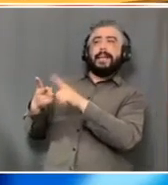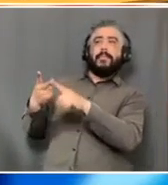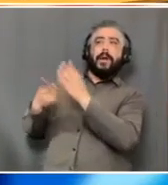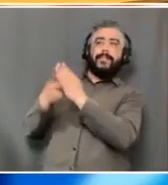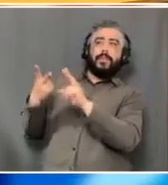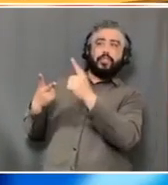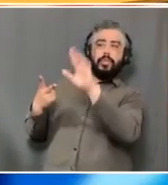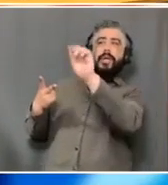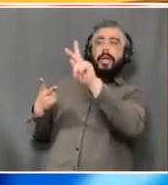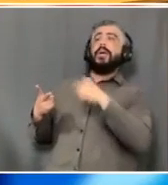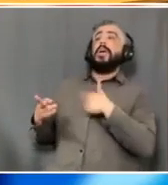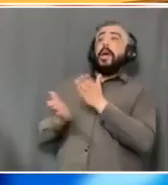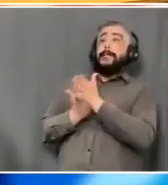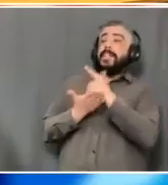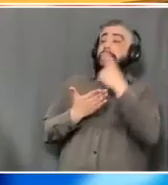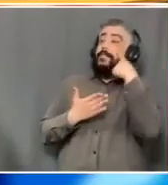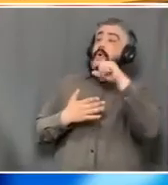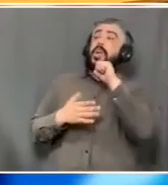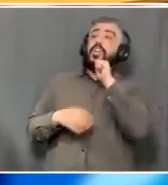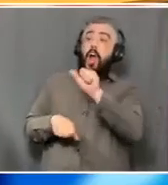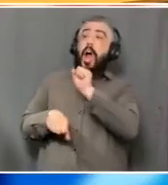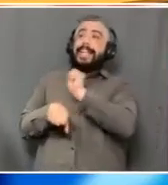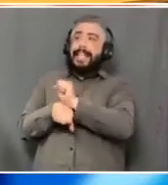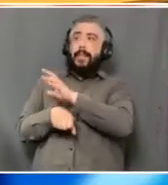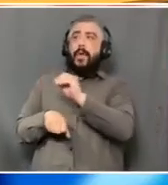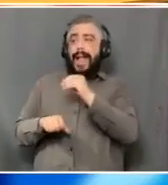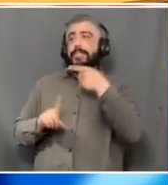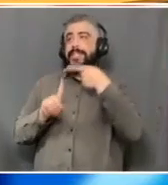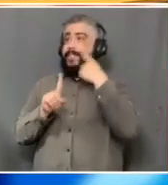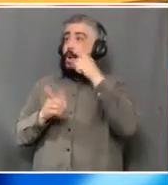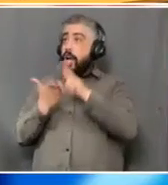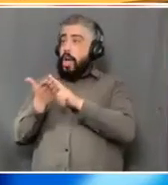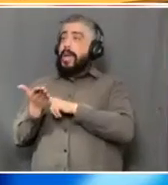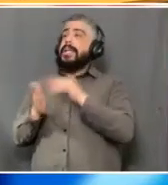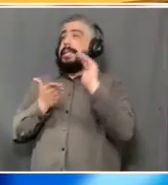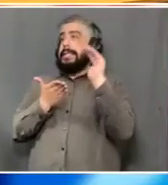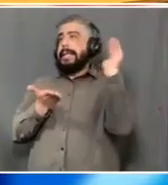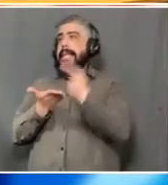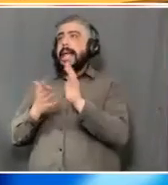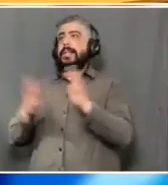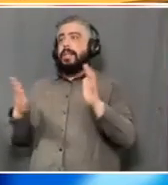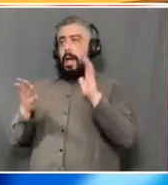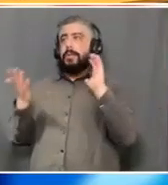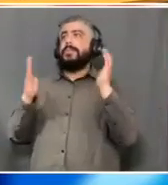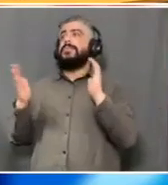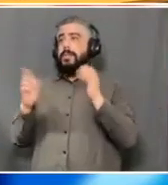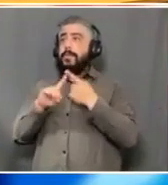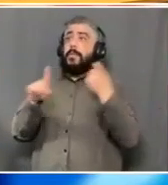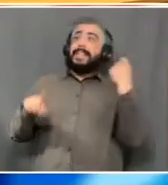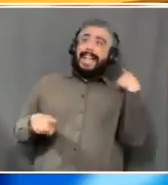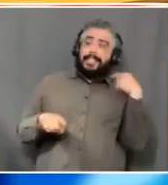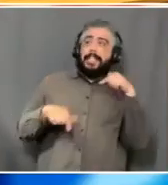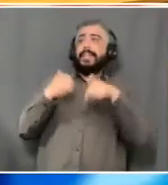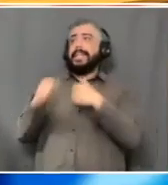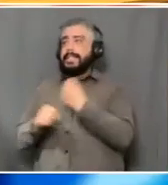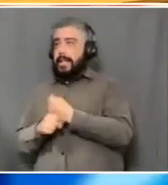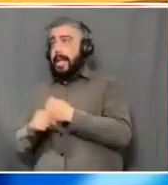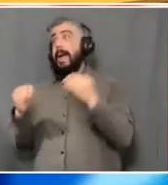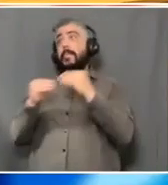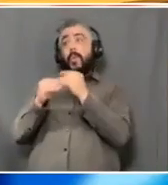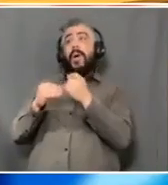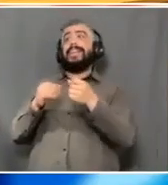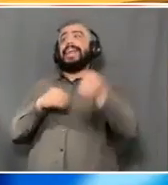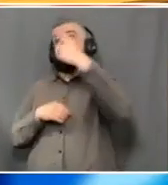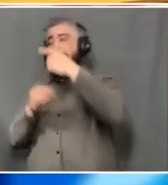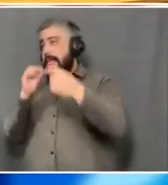for non-labor and specifically for contracts has declined substantially from last year to this year and then even further from this year to next year. But that